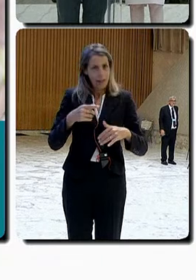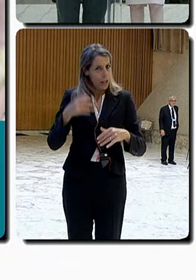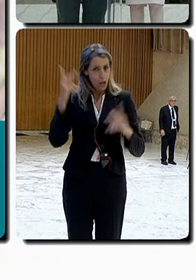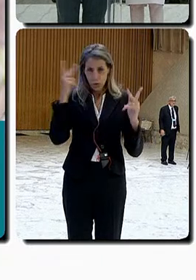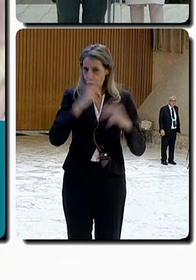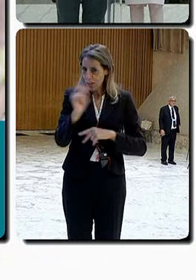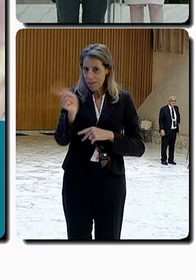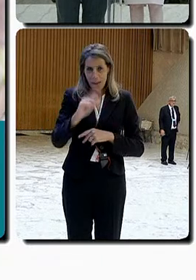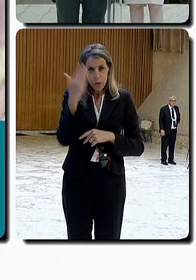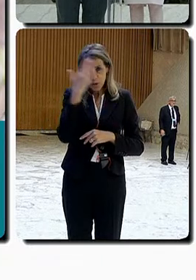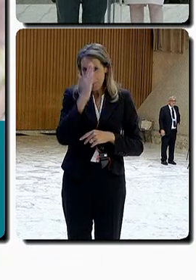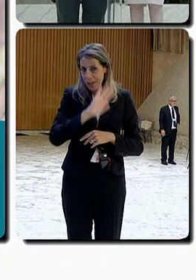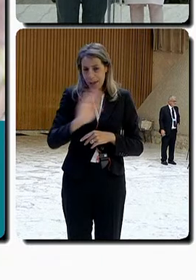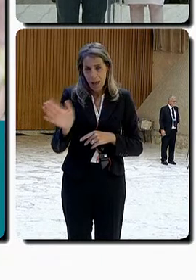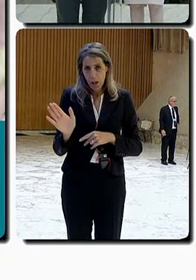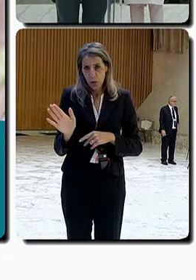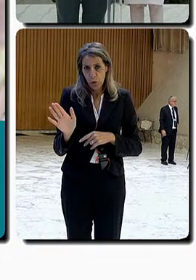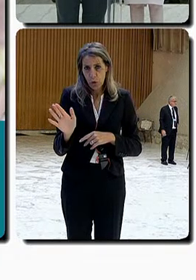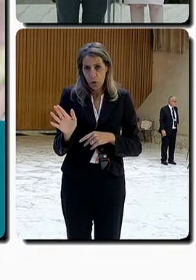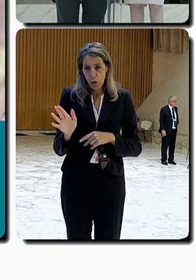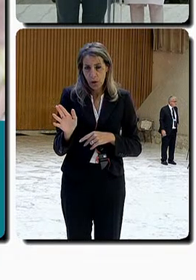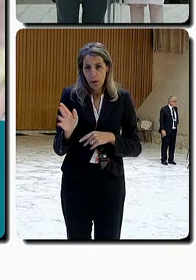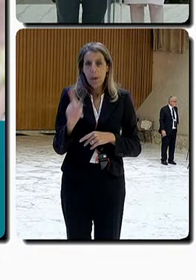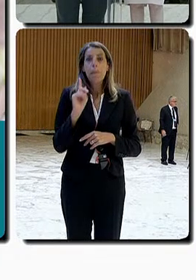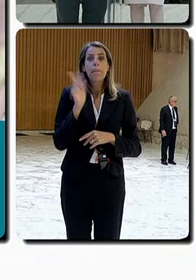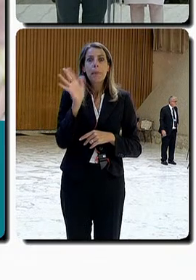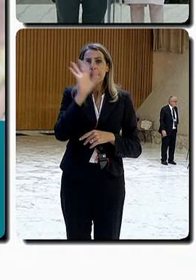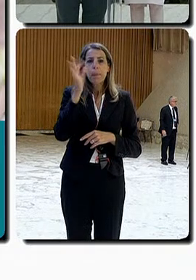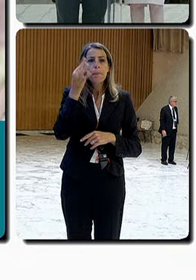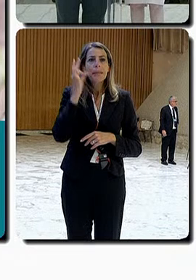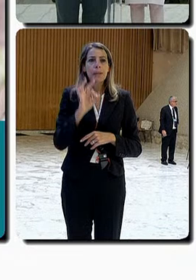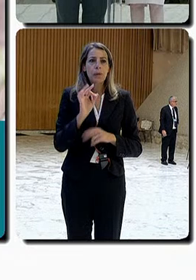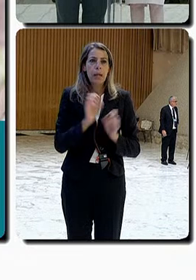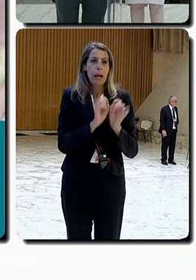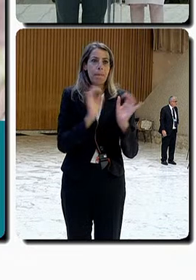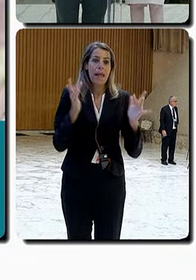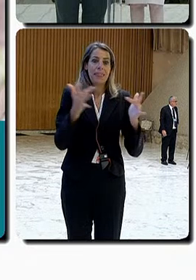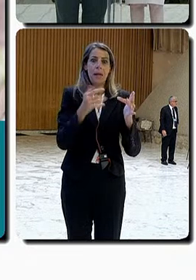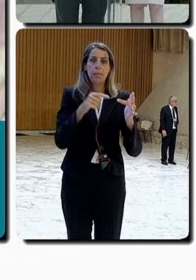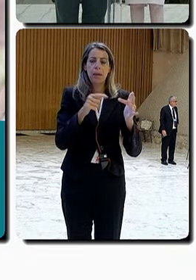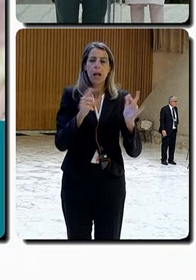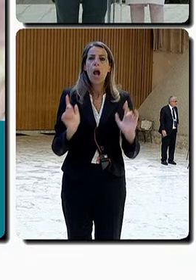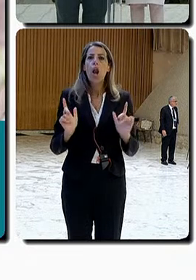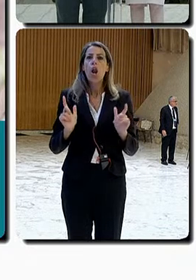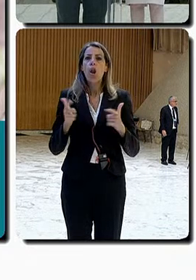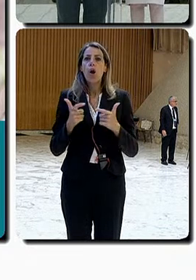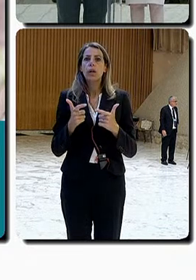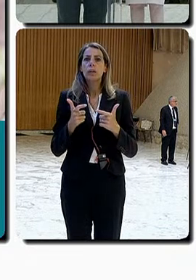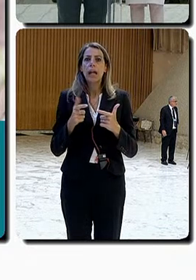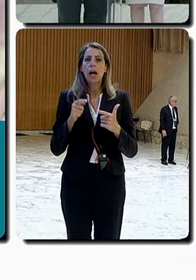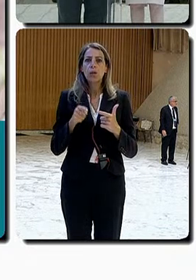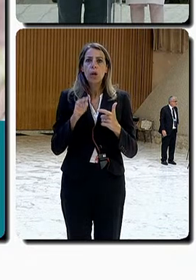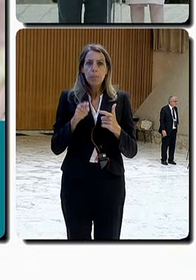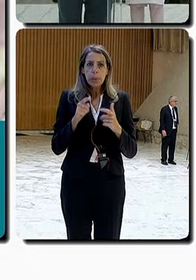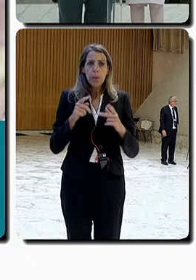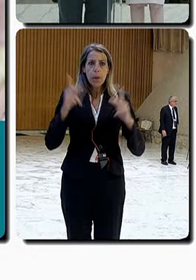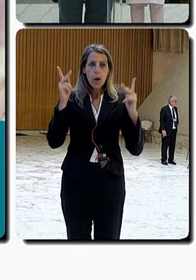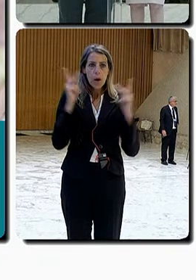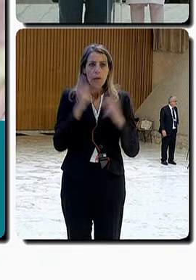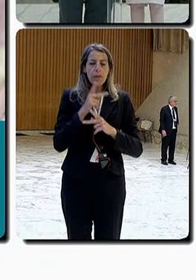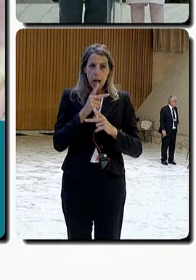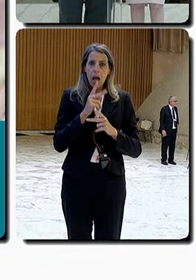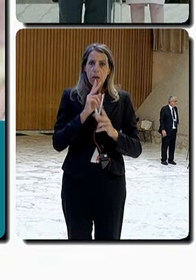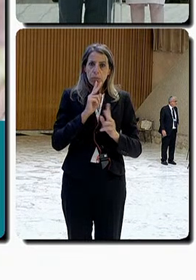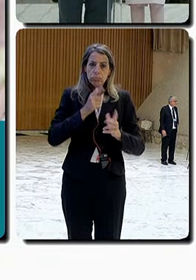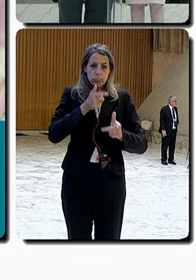In particular, the lockdowns associated with the global pandemic became a catalyst for serious conversations about the